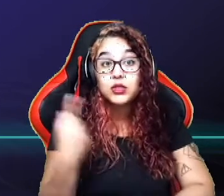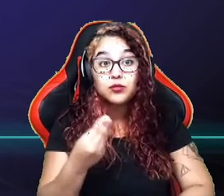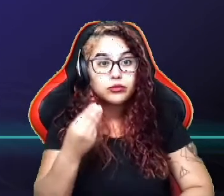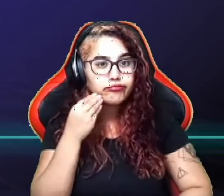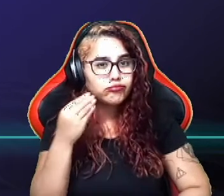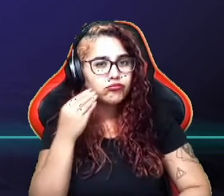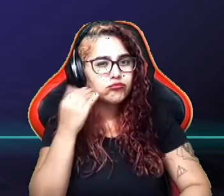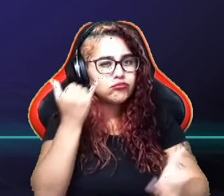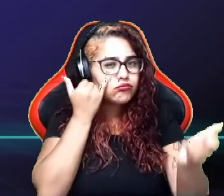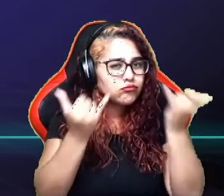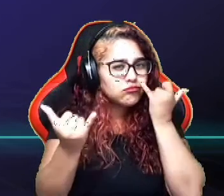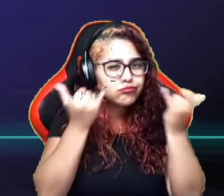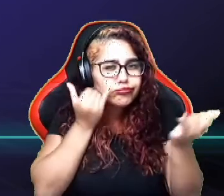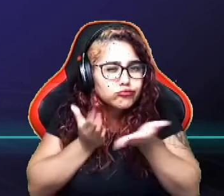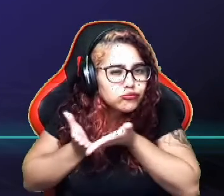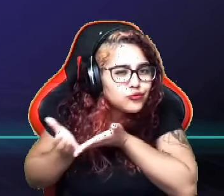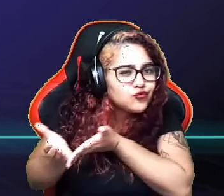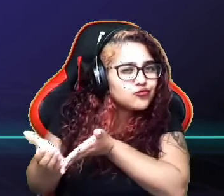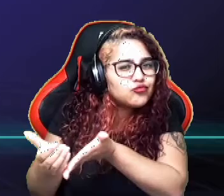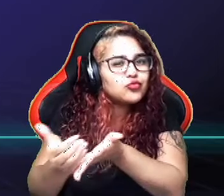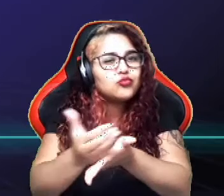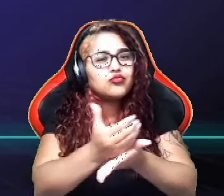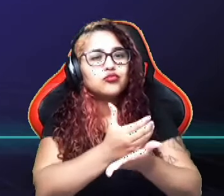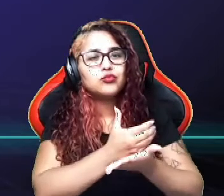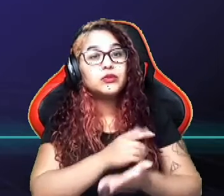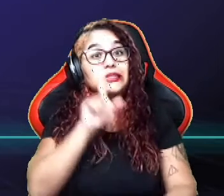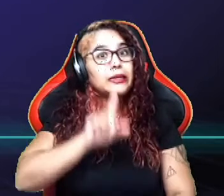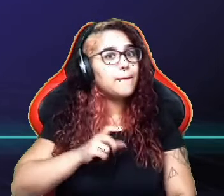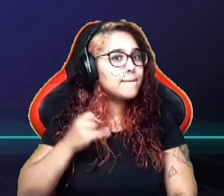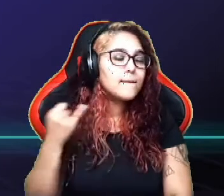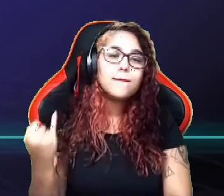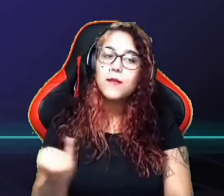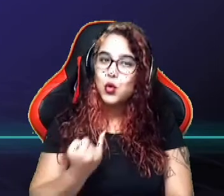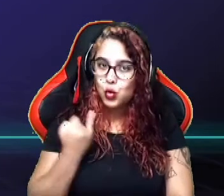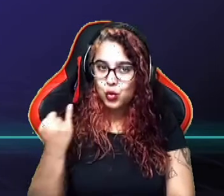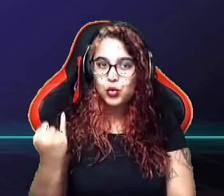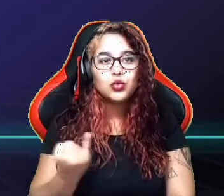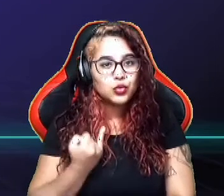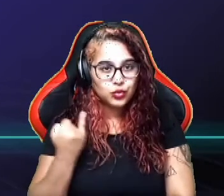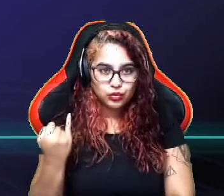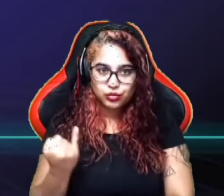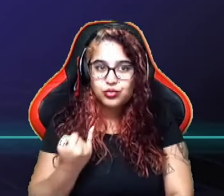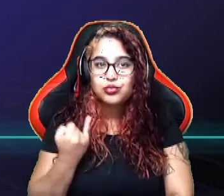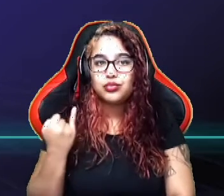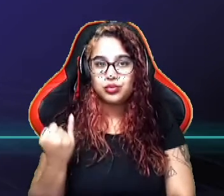we're recovering all that information, which is extremely important.